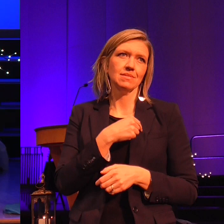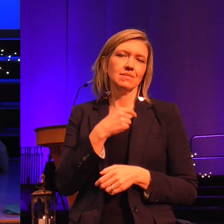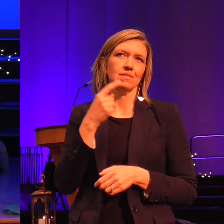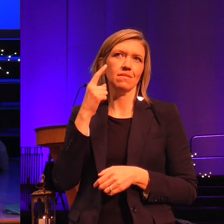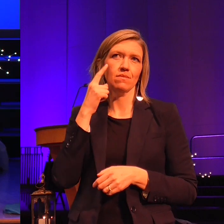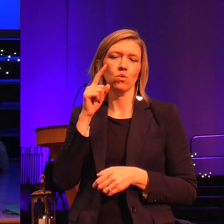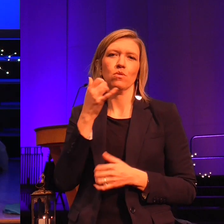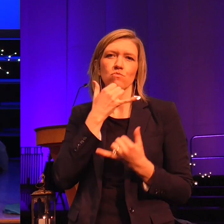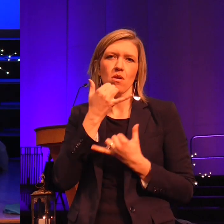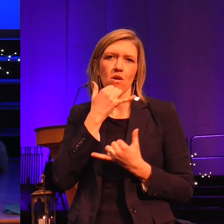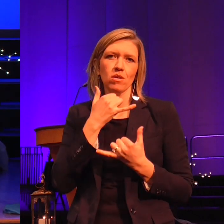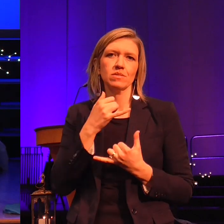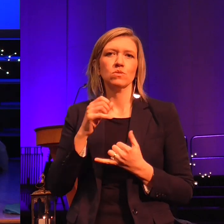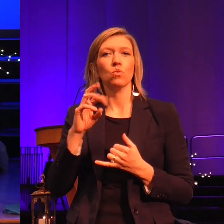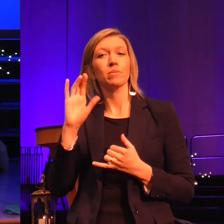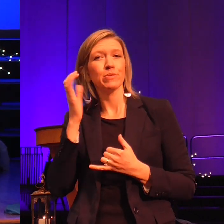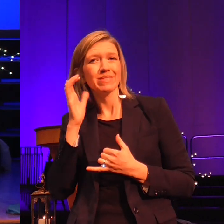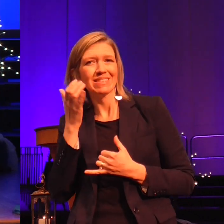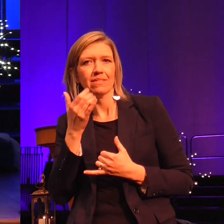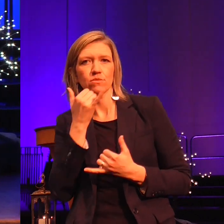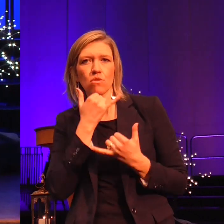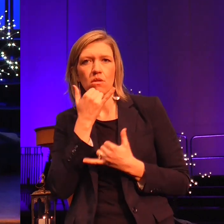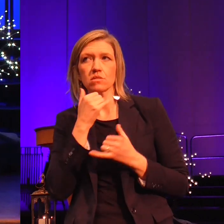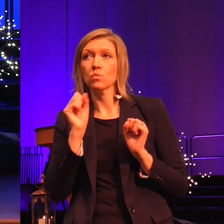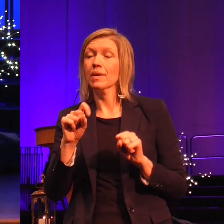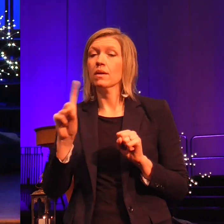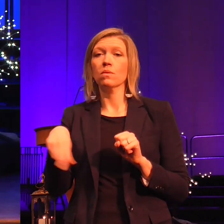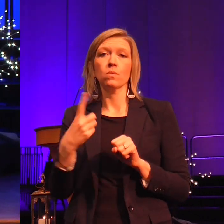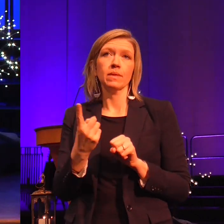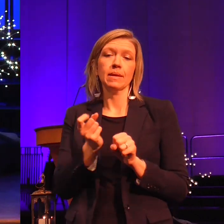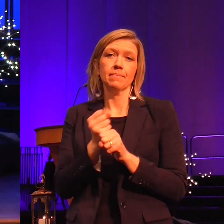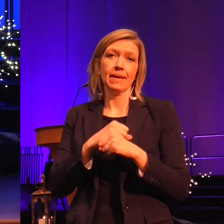perceive we have done. We can only make it welcome.